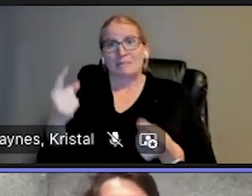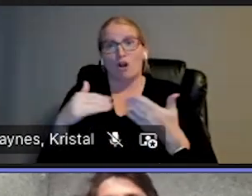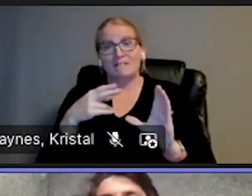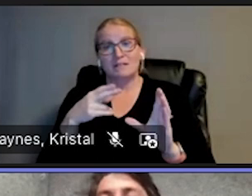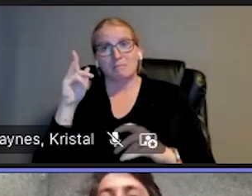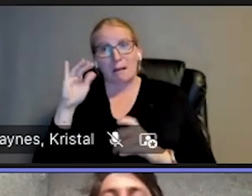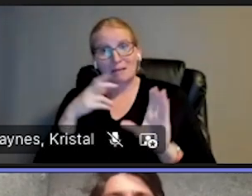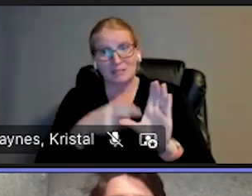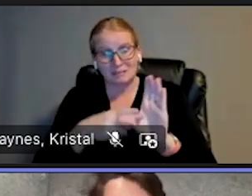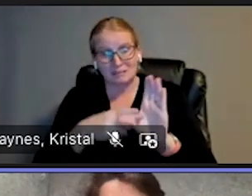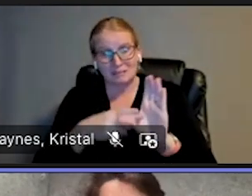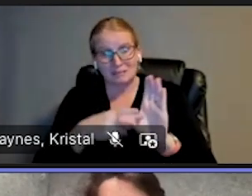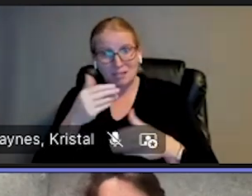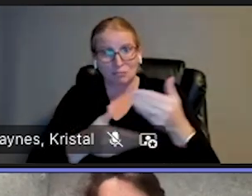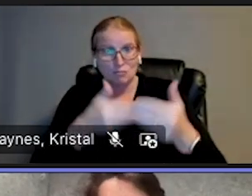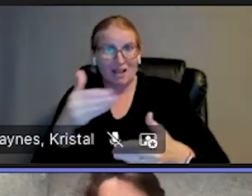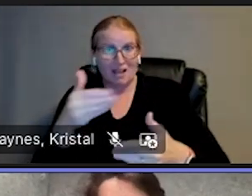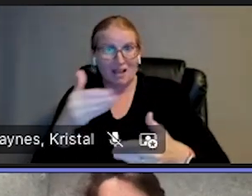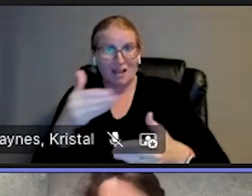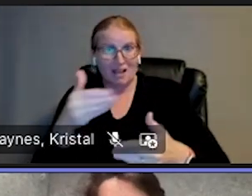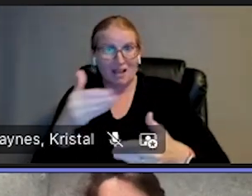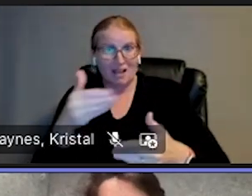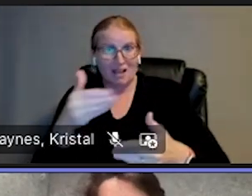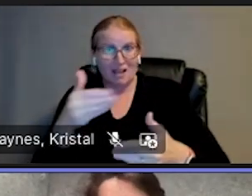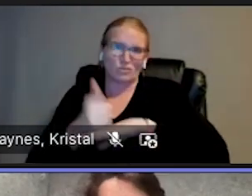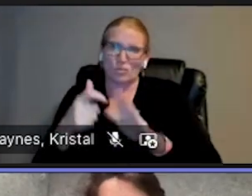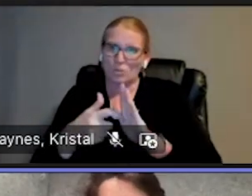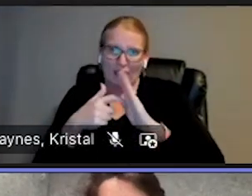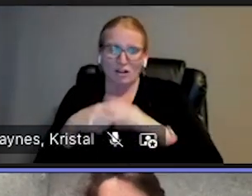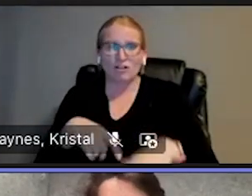of the input process that we've received so far.